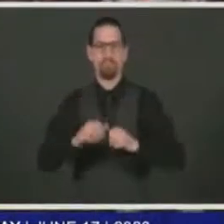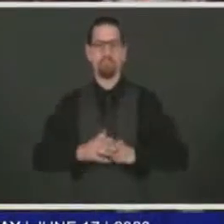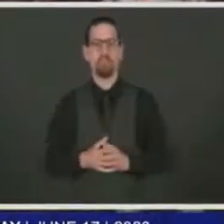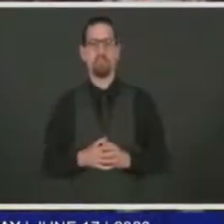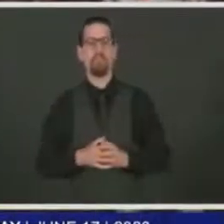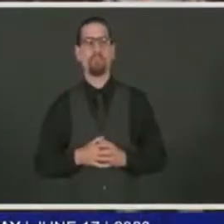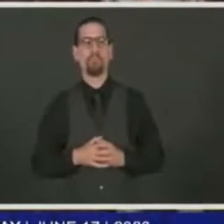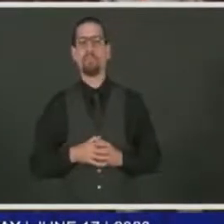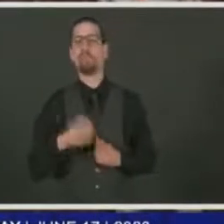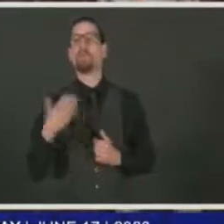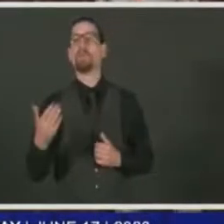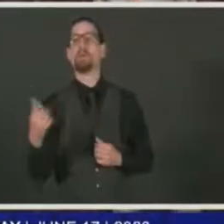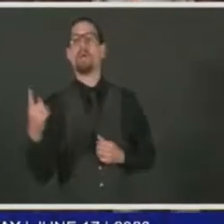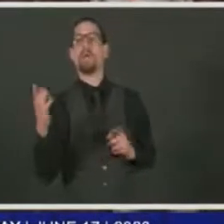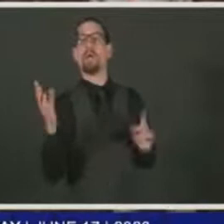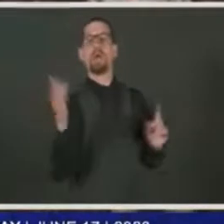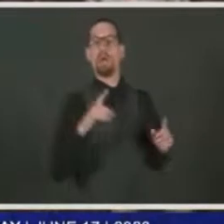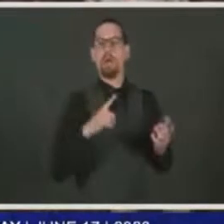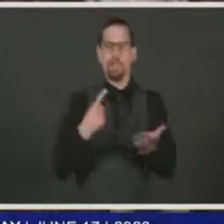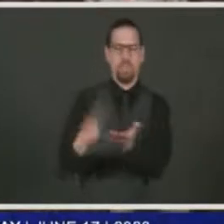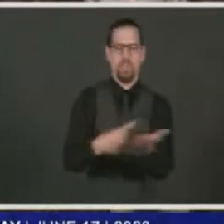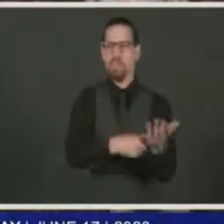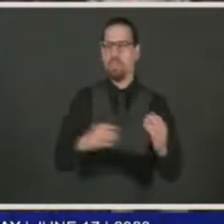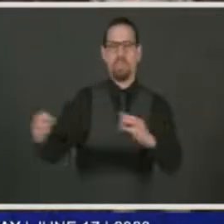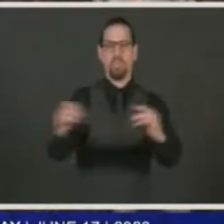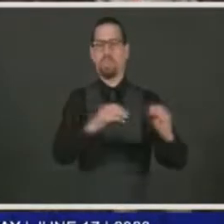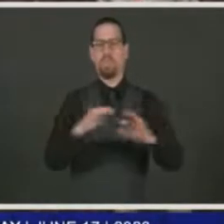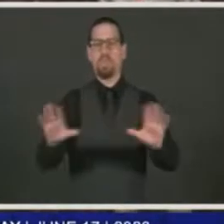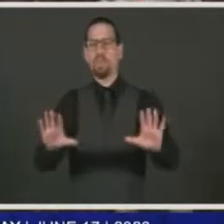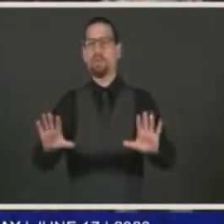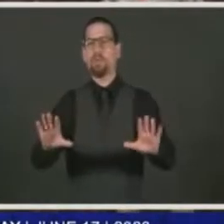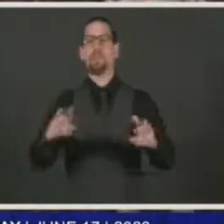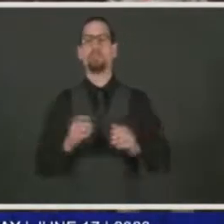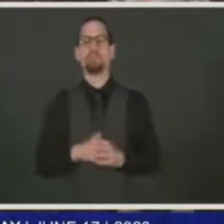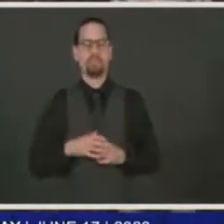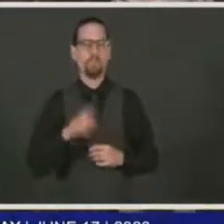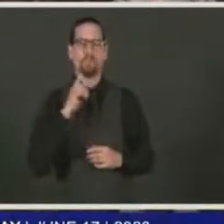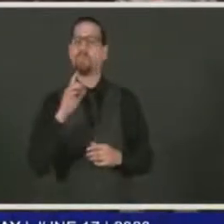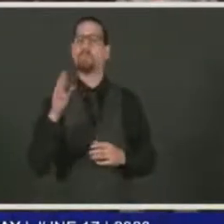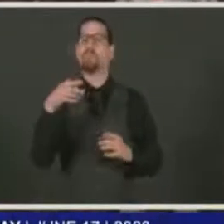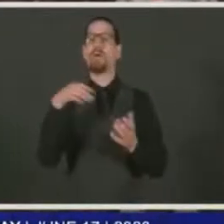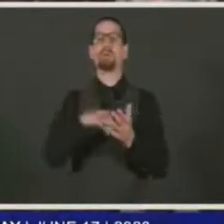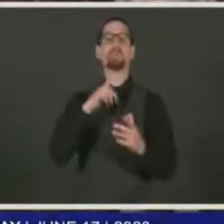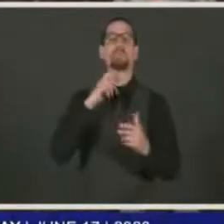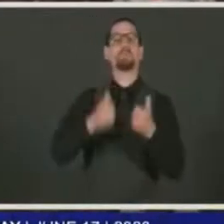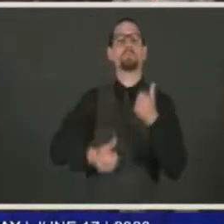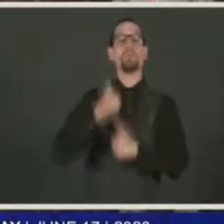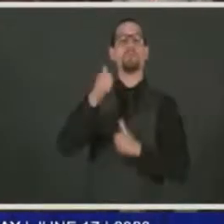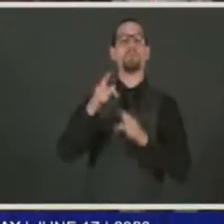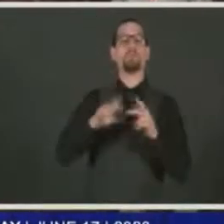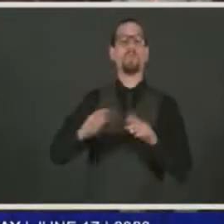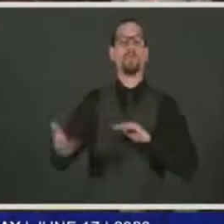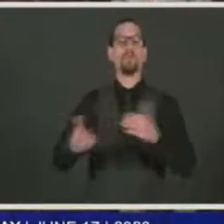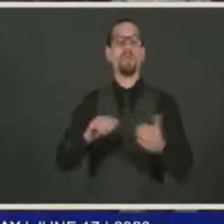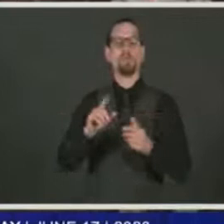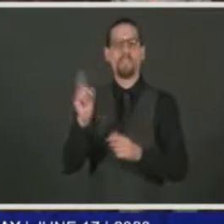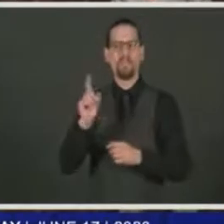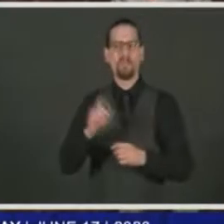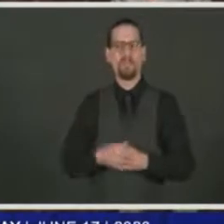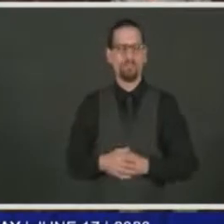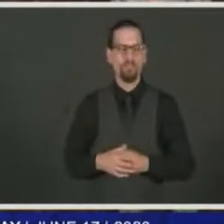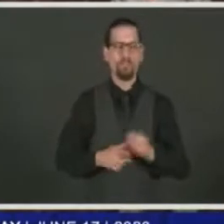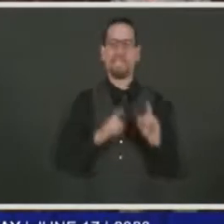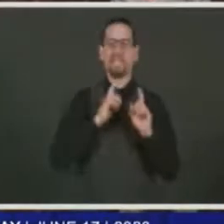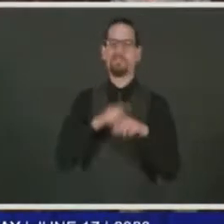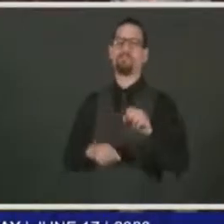If I could just follow, is that where most of the deaths are still? Yes, unfortunately, most of the fatalities are